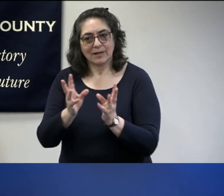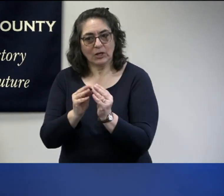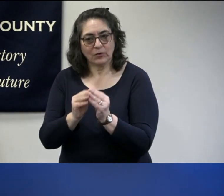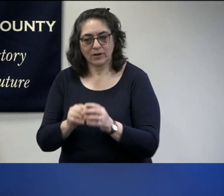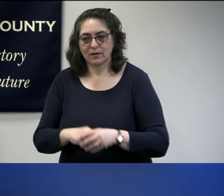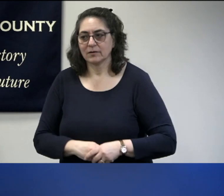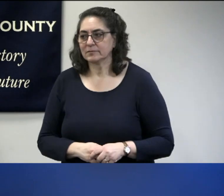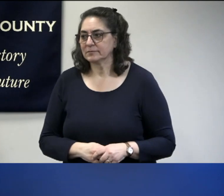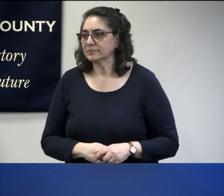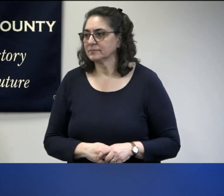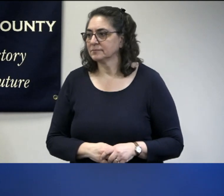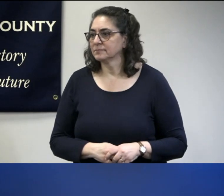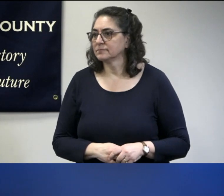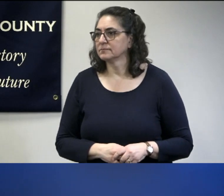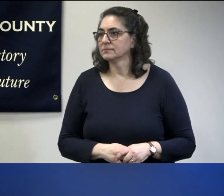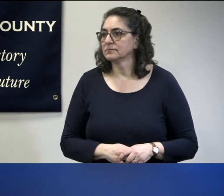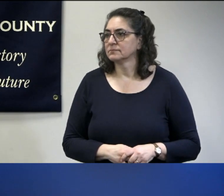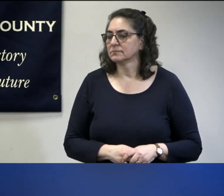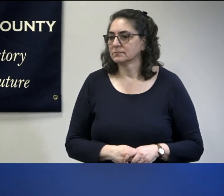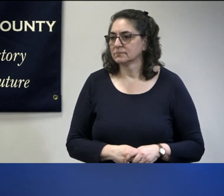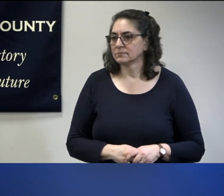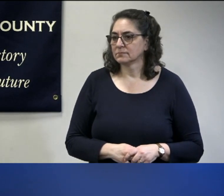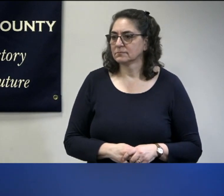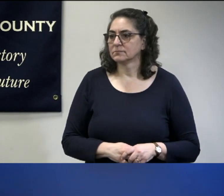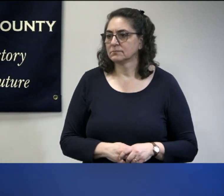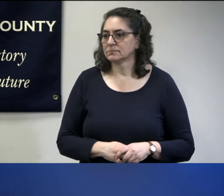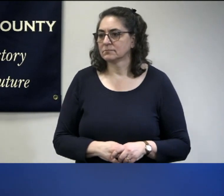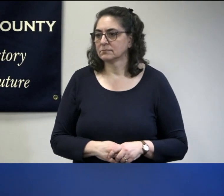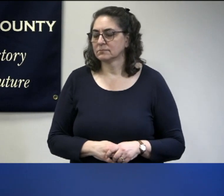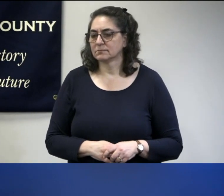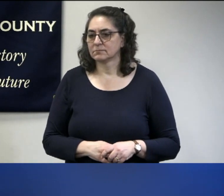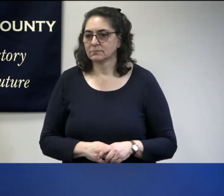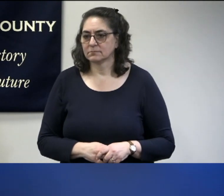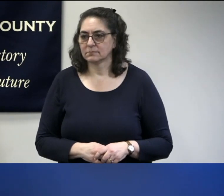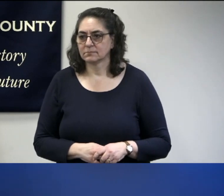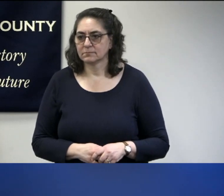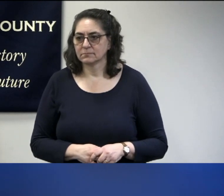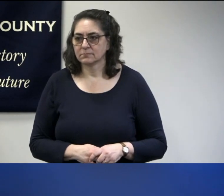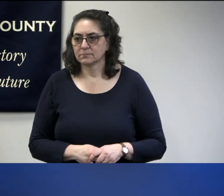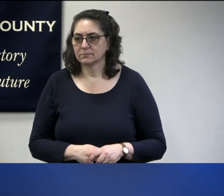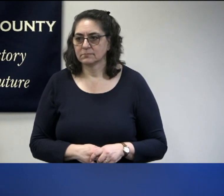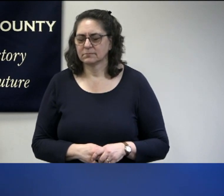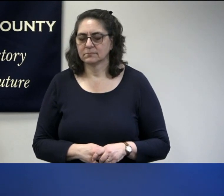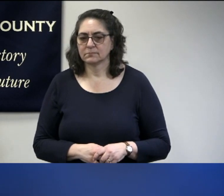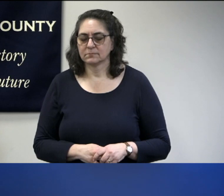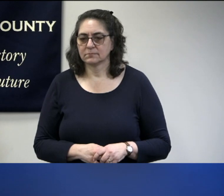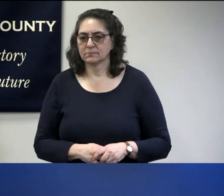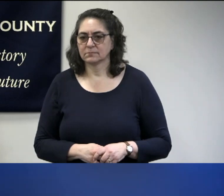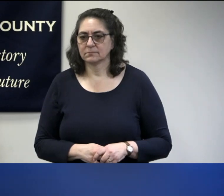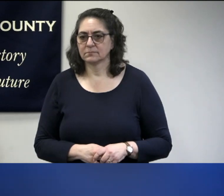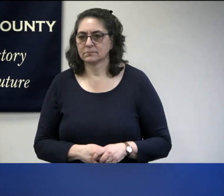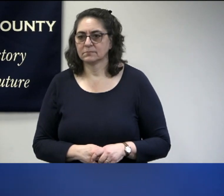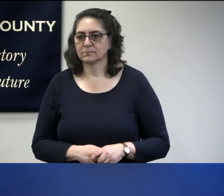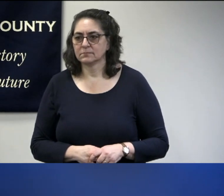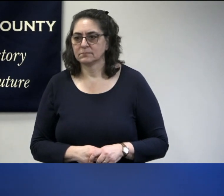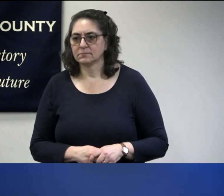Now you got to read this part. Oh, and sorry, announcement and roll call. There was. This is listed